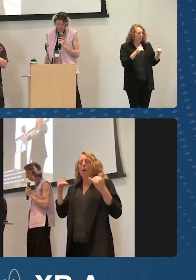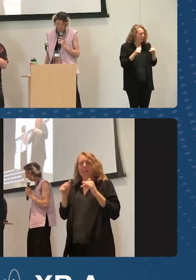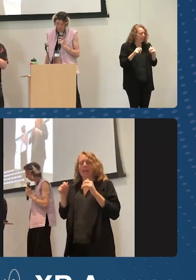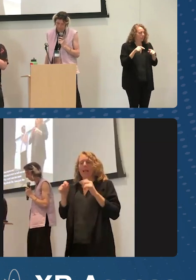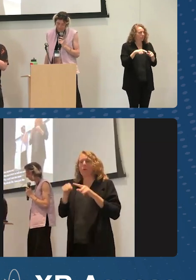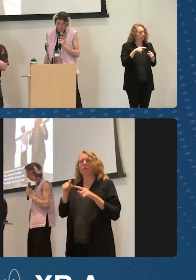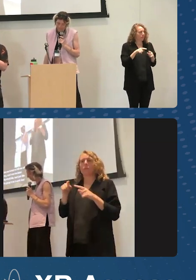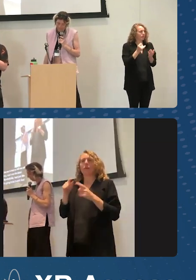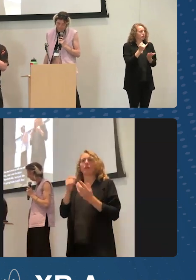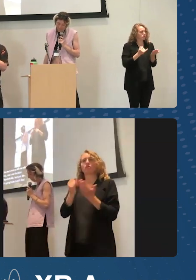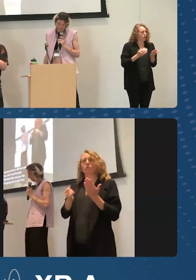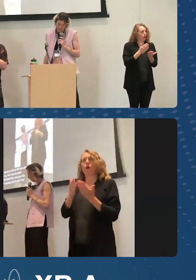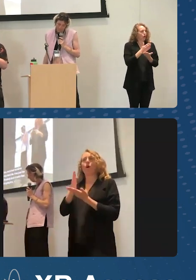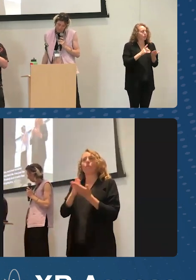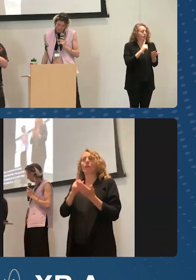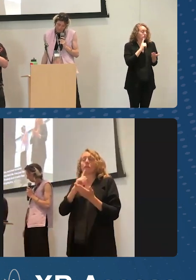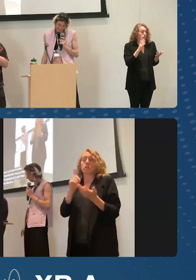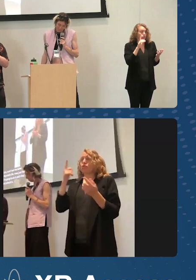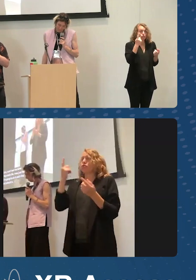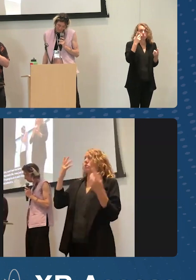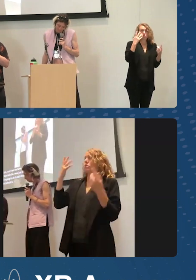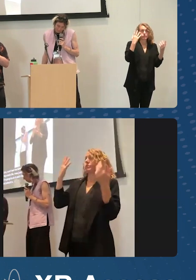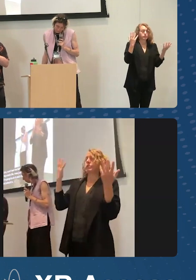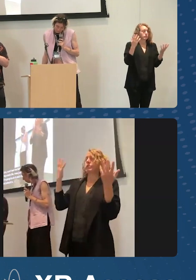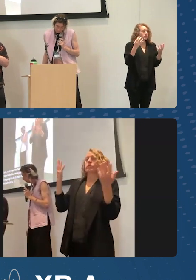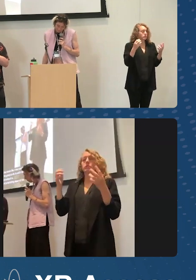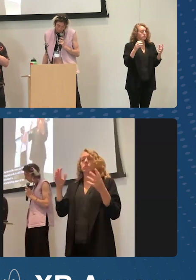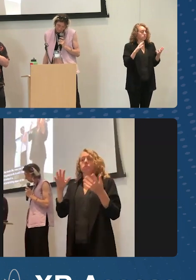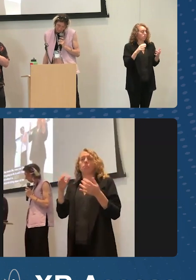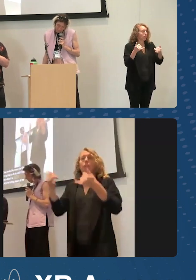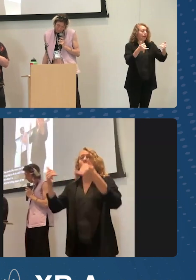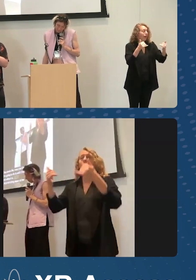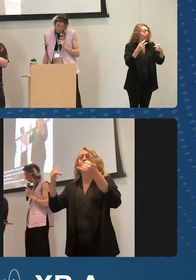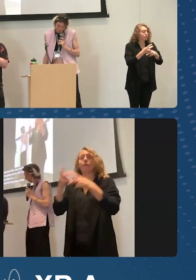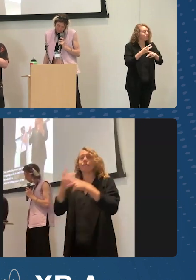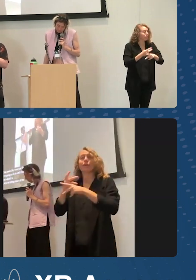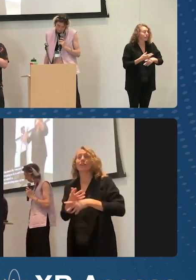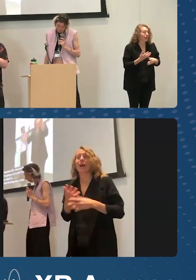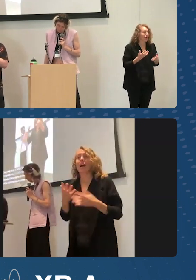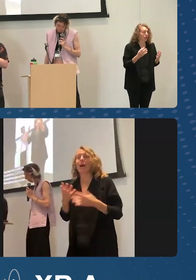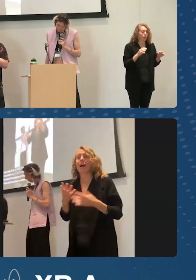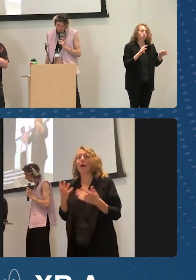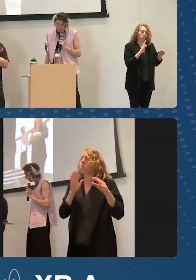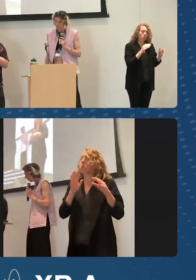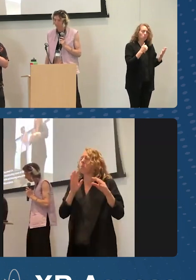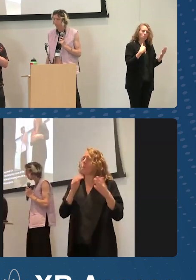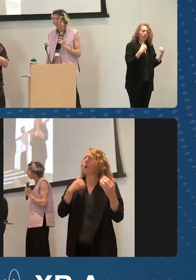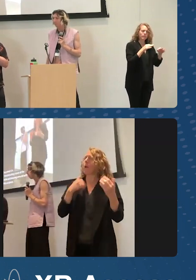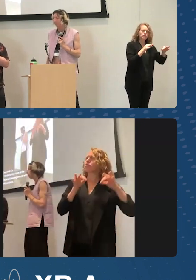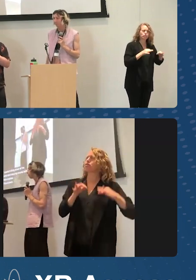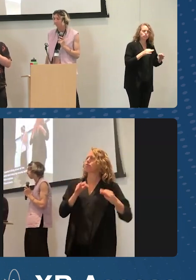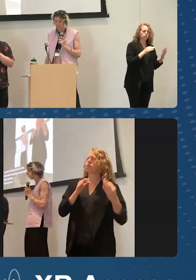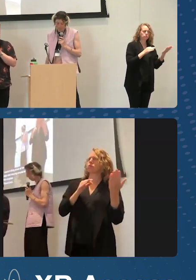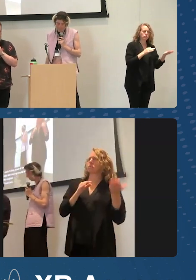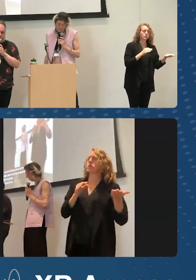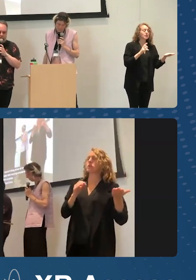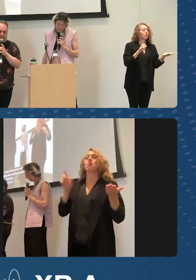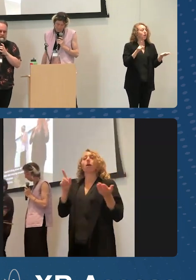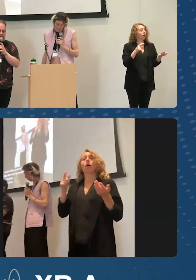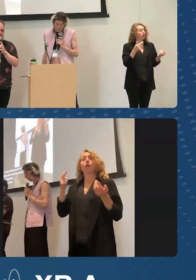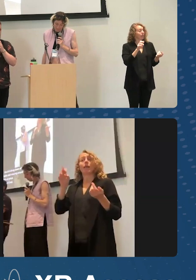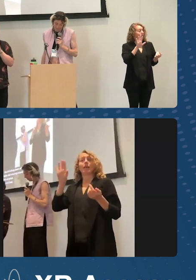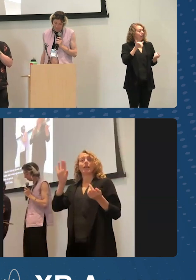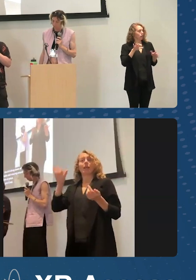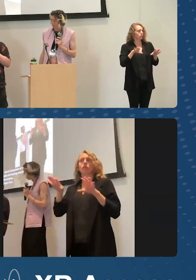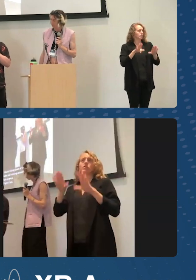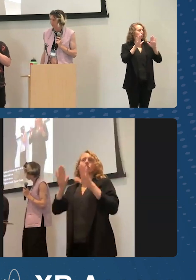it's like, figure it out, mess around, figure it out. There were instructions, but you know, the gallery did a really bang